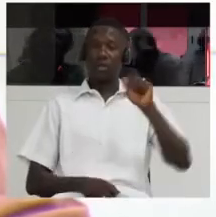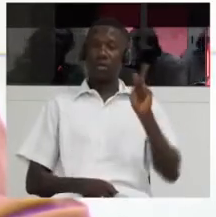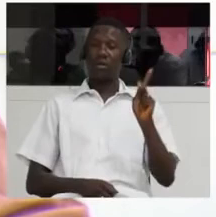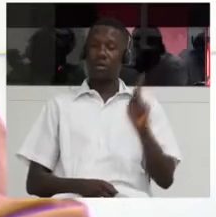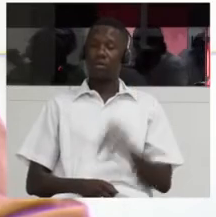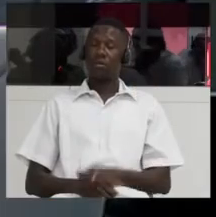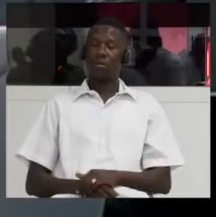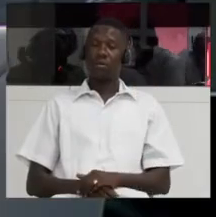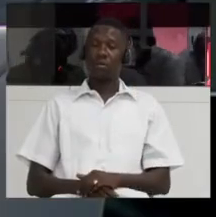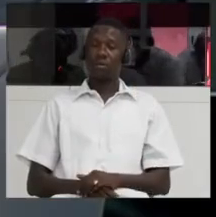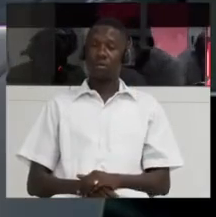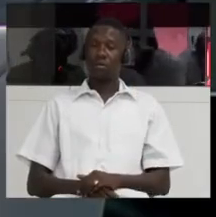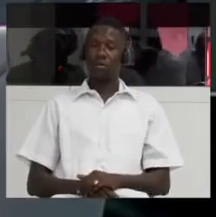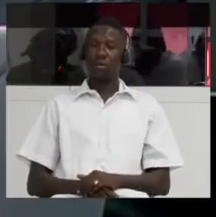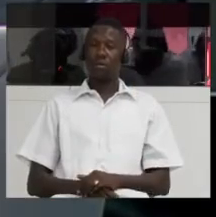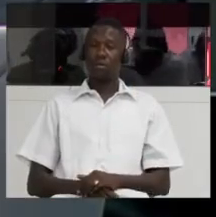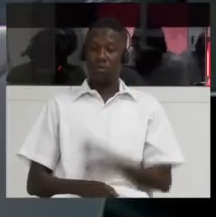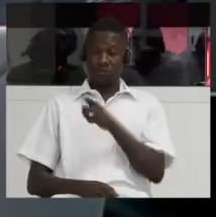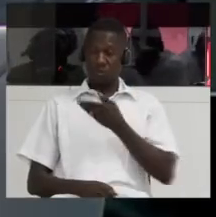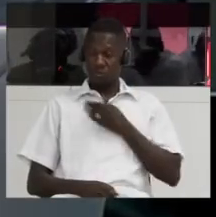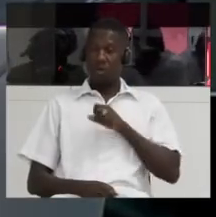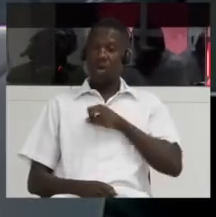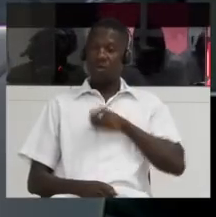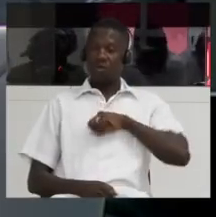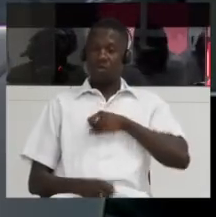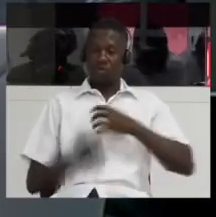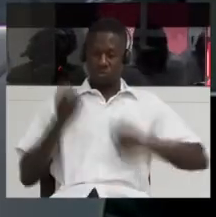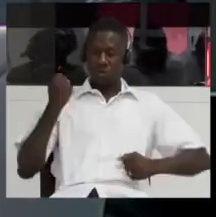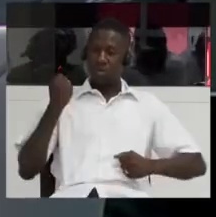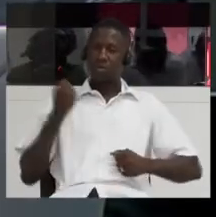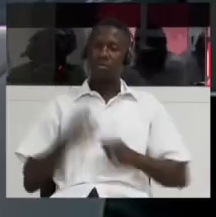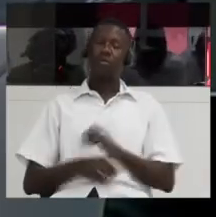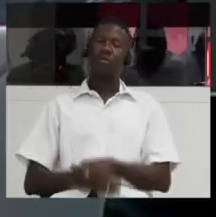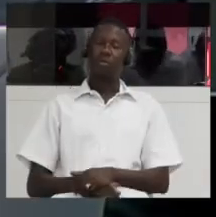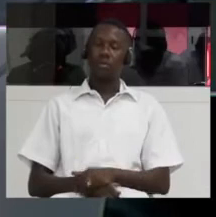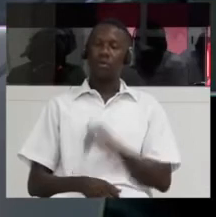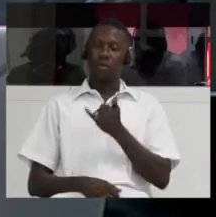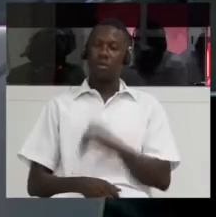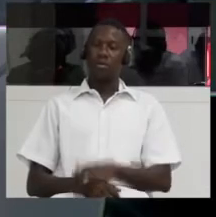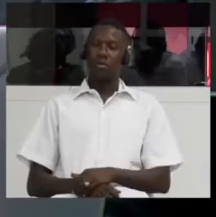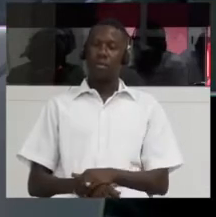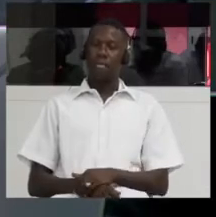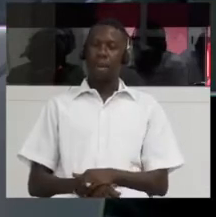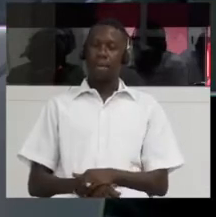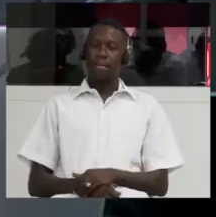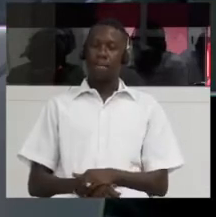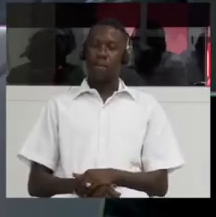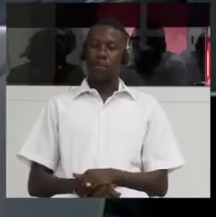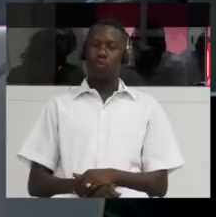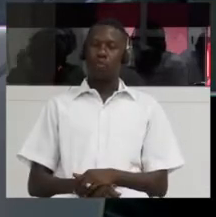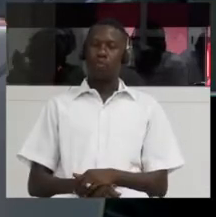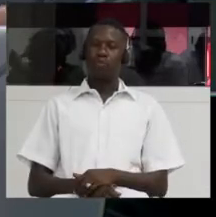your favorite machine gun. Yes. Good. And tell us how you were